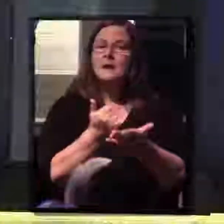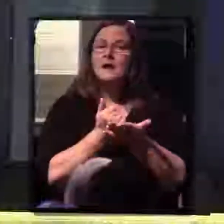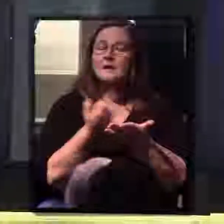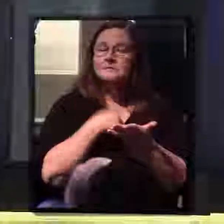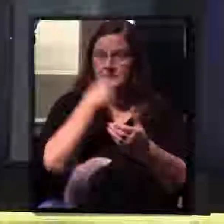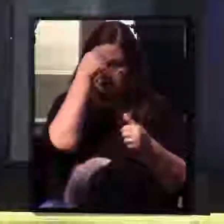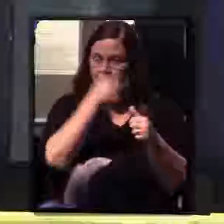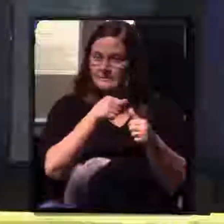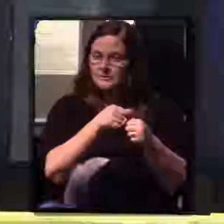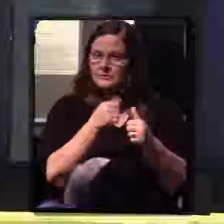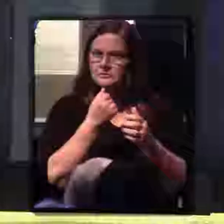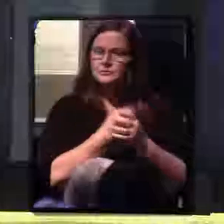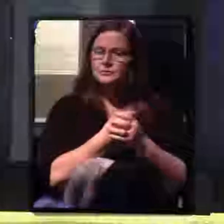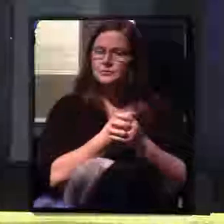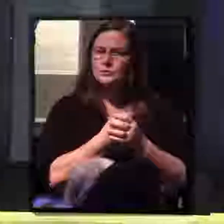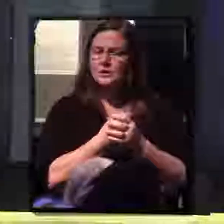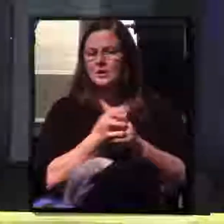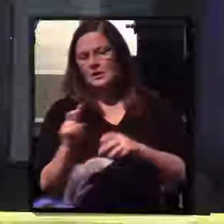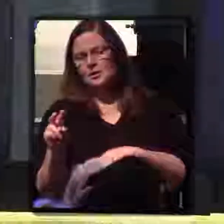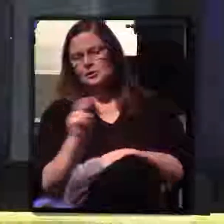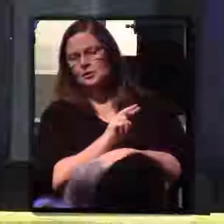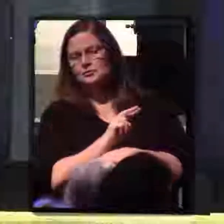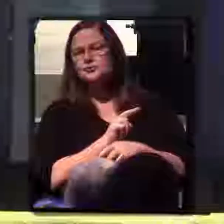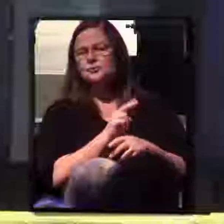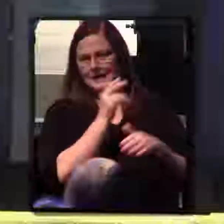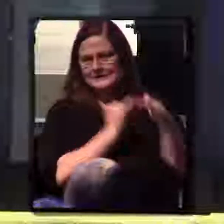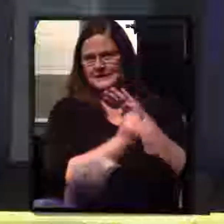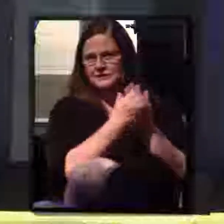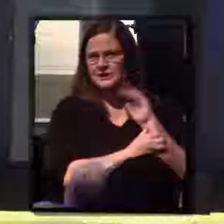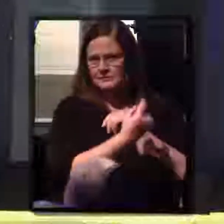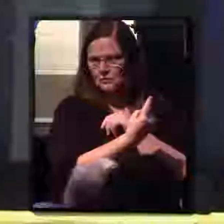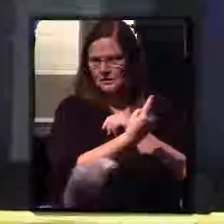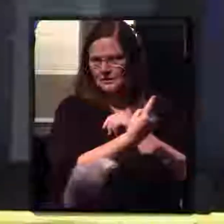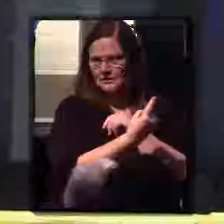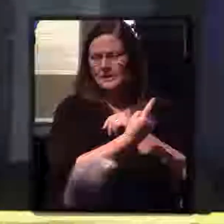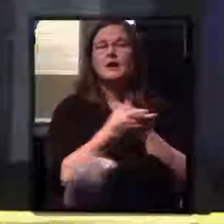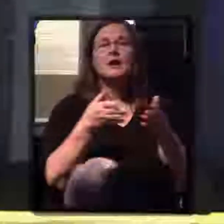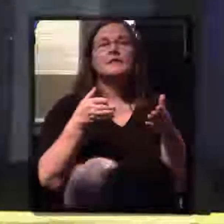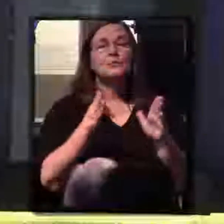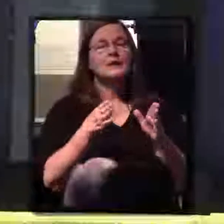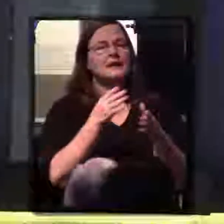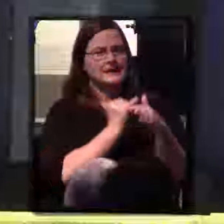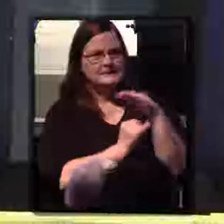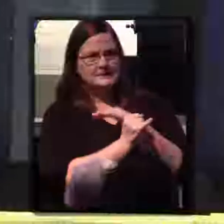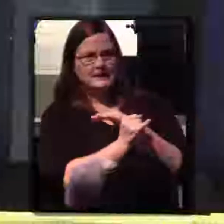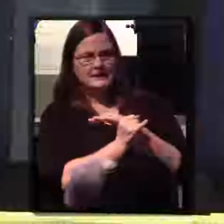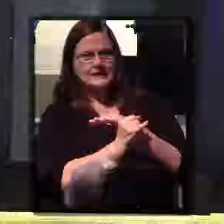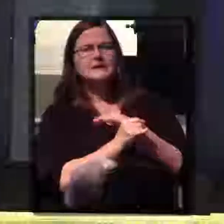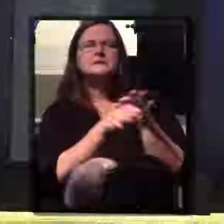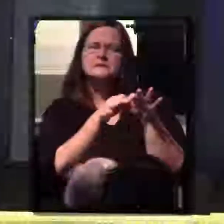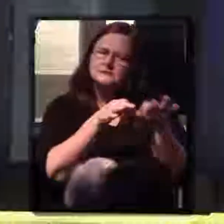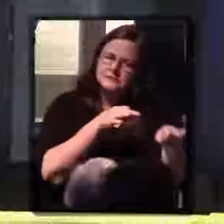think that's a better translation. Why? Because it helps us remember to look back to Isaiah chapter 1. And the